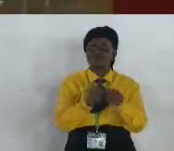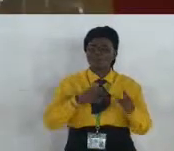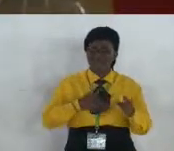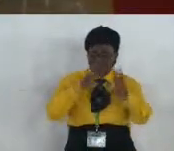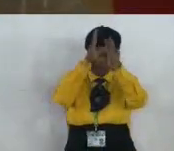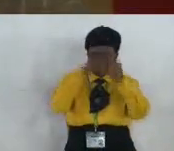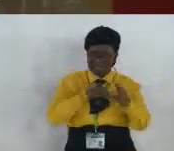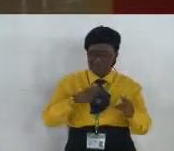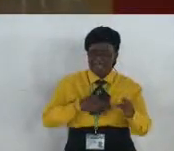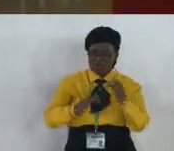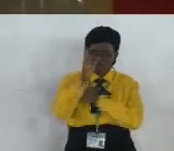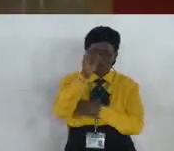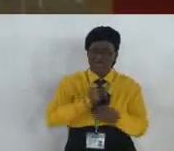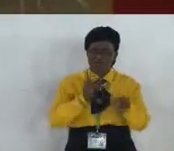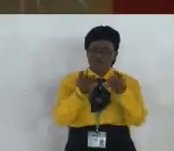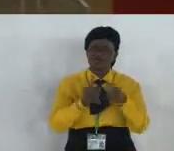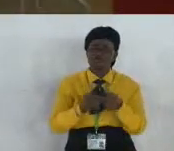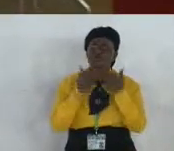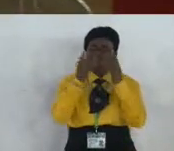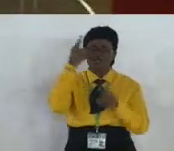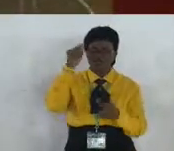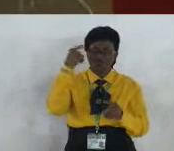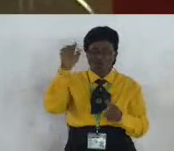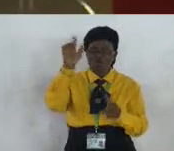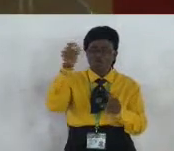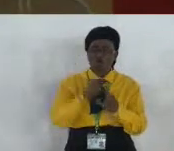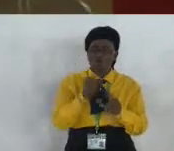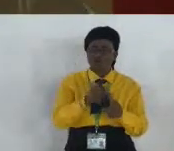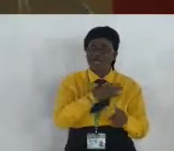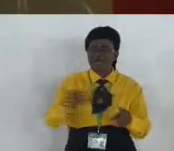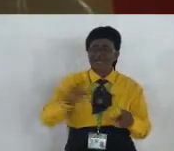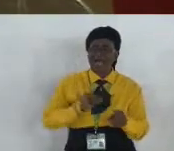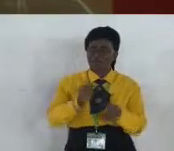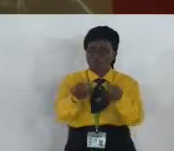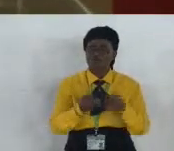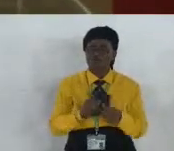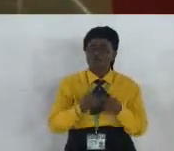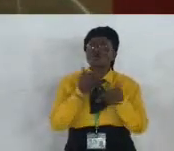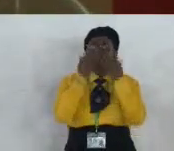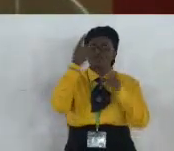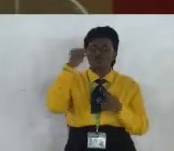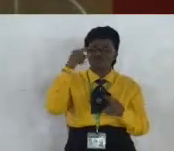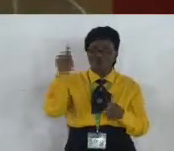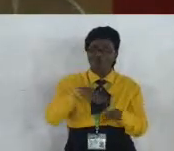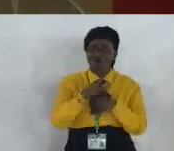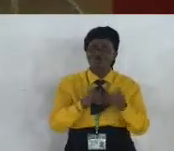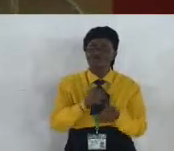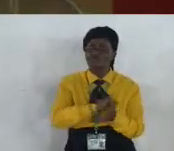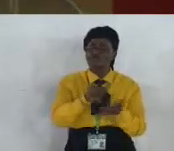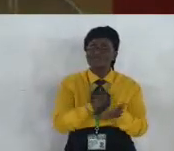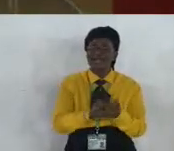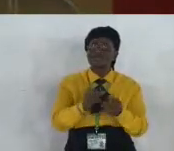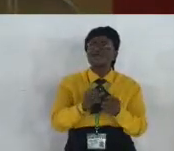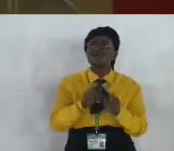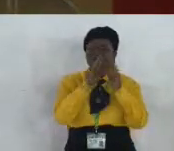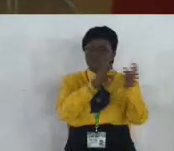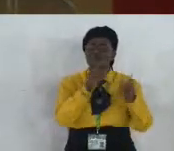God, I want to thank you for your word, and I want to thank you for all those who have responded to the altar